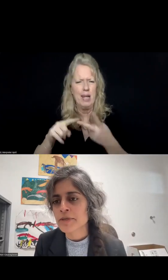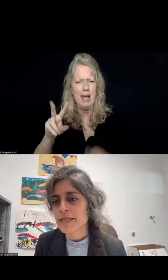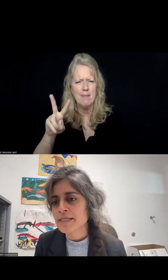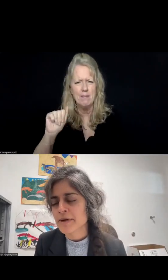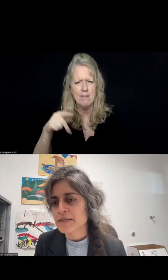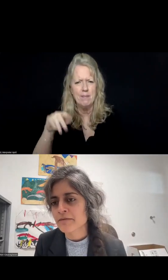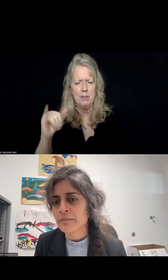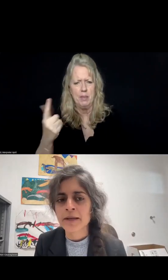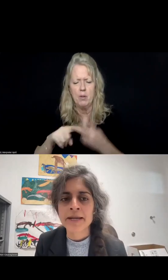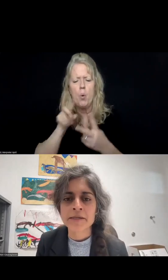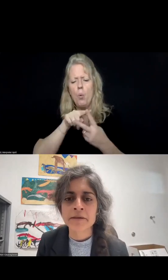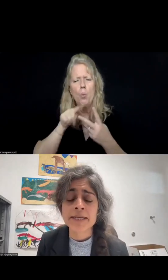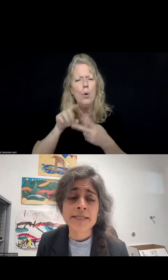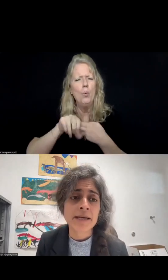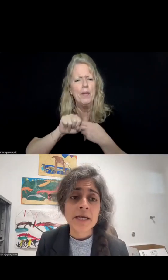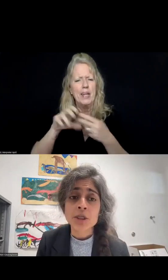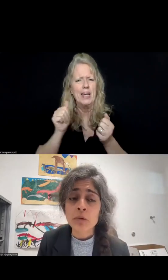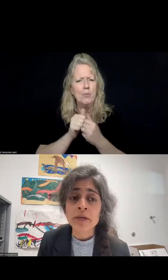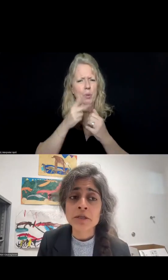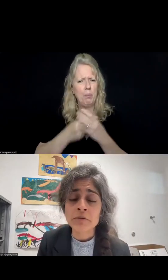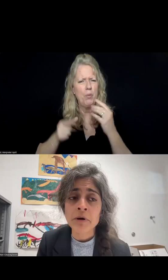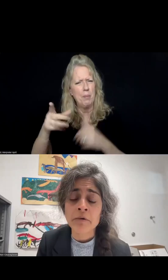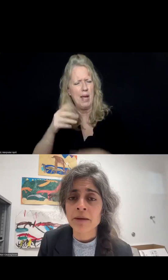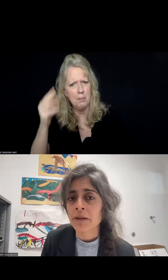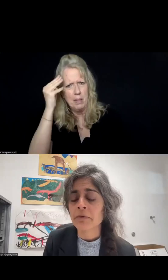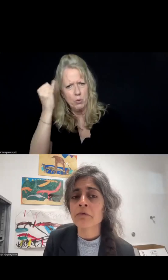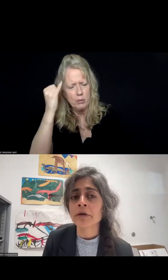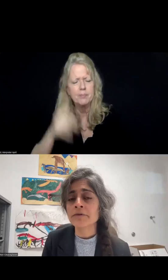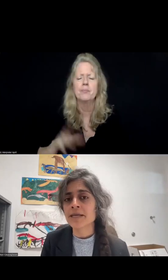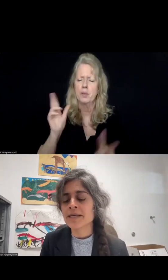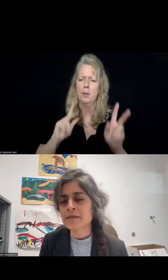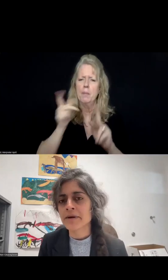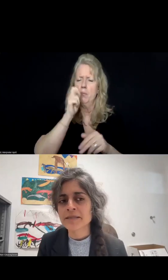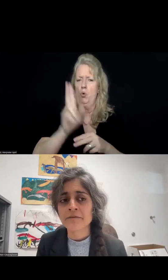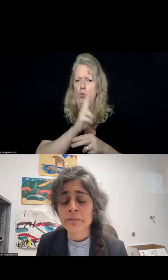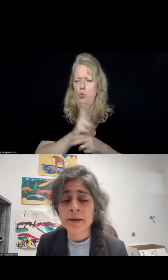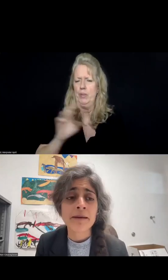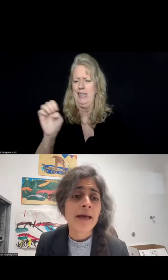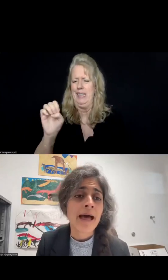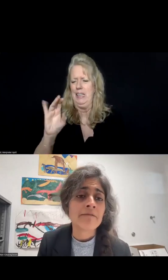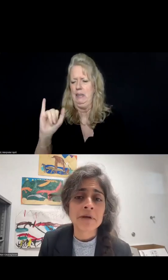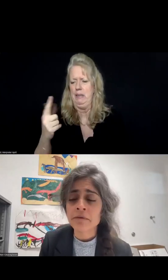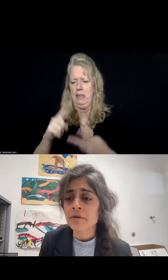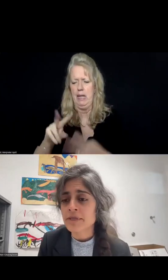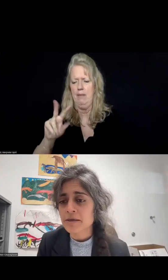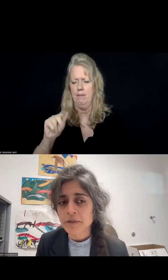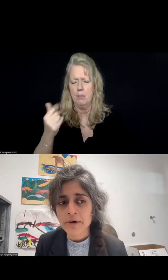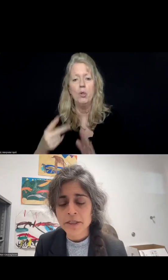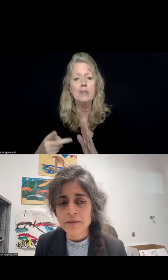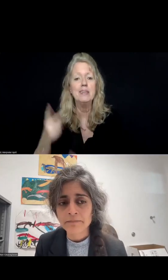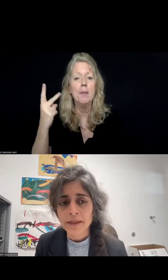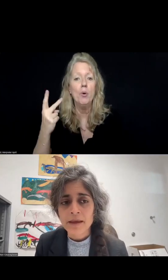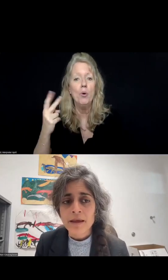connection between e-cigarettes and vaping and mental illness? So what we do know that people who are using e-cigarettes and vaping have double the risk